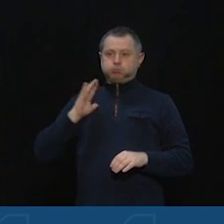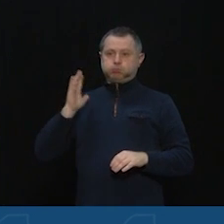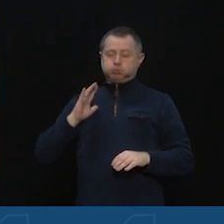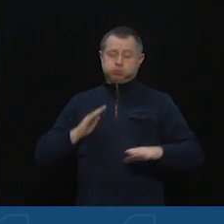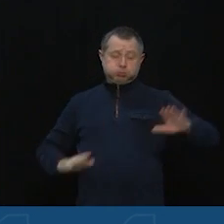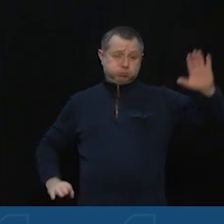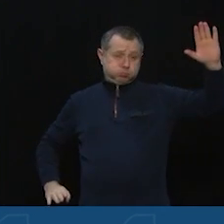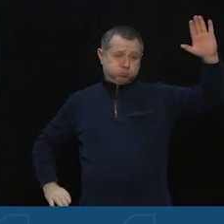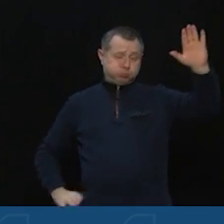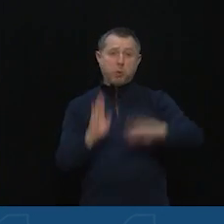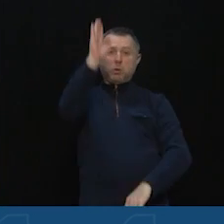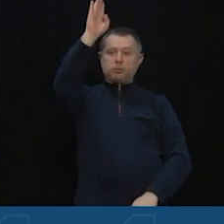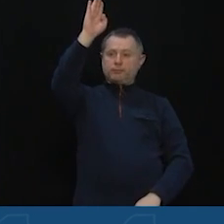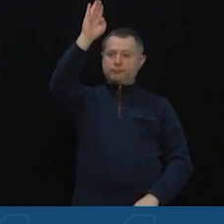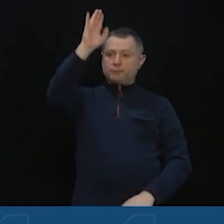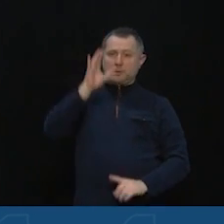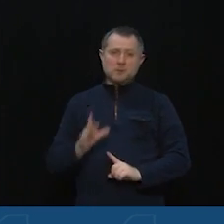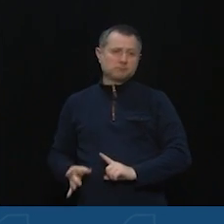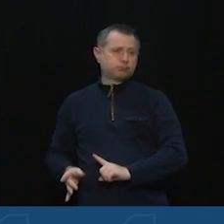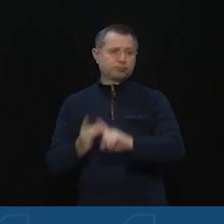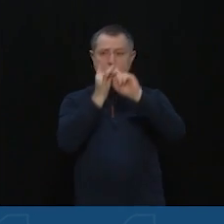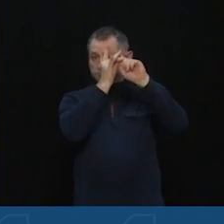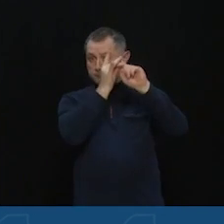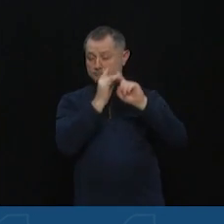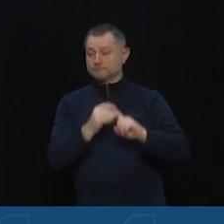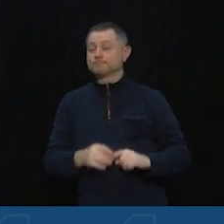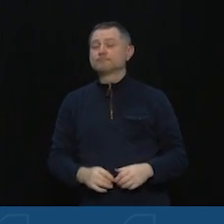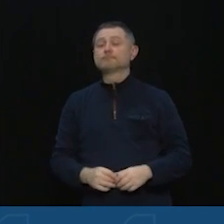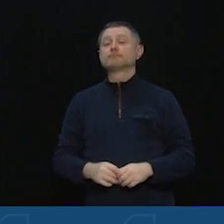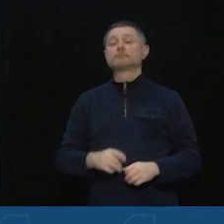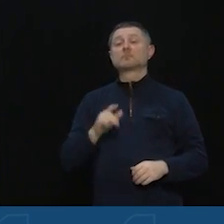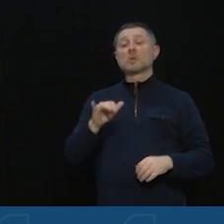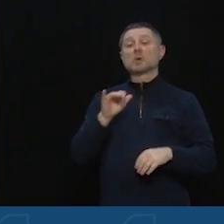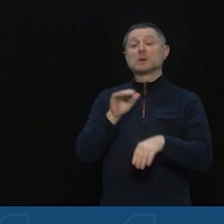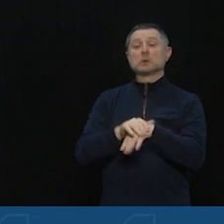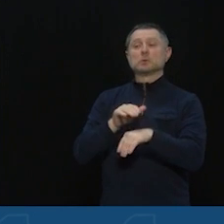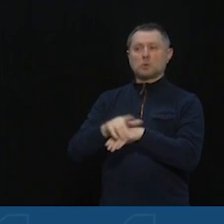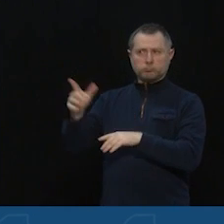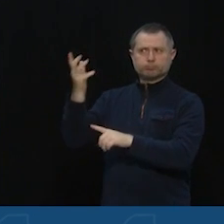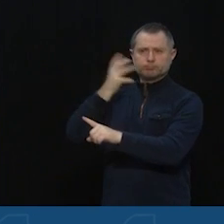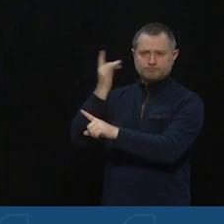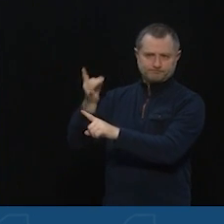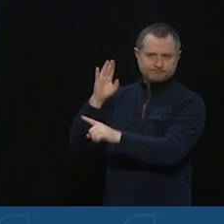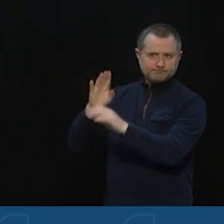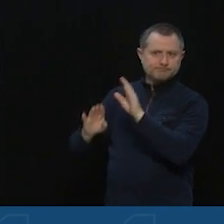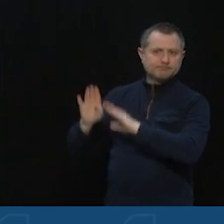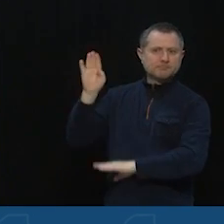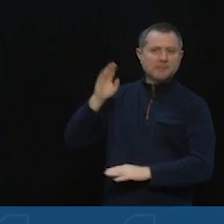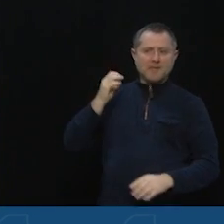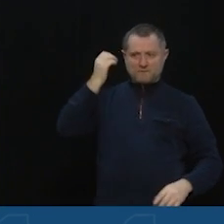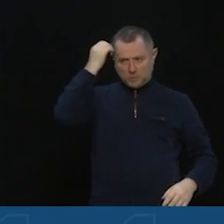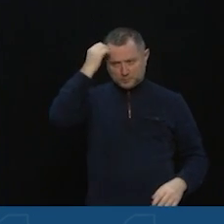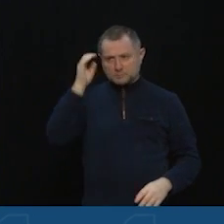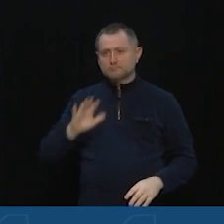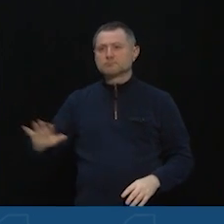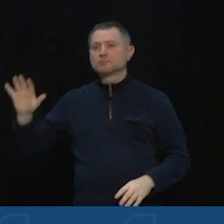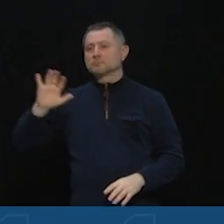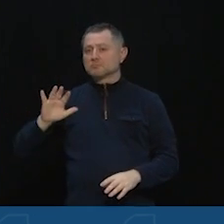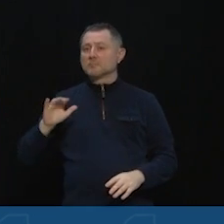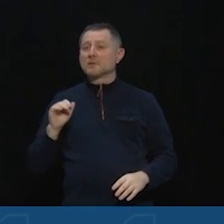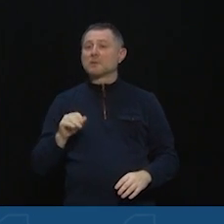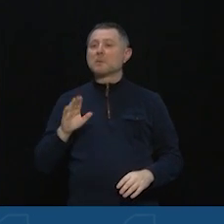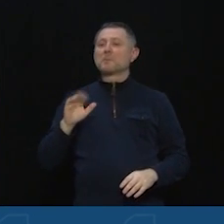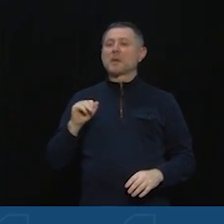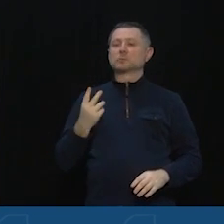this dominance that we've seen in the UK and in Europe. BA2 is more transmissible, as you